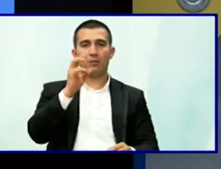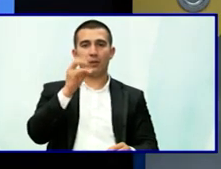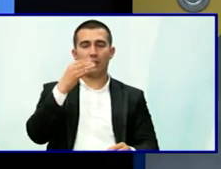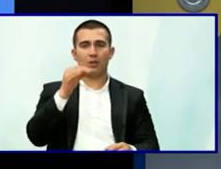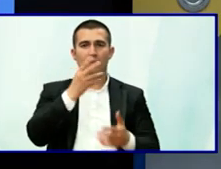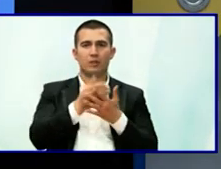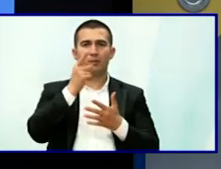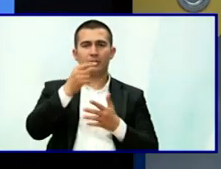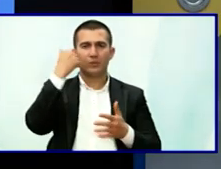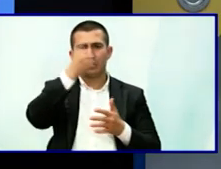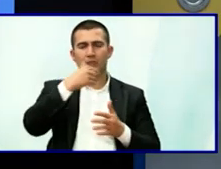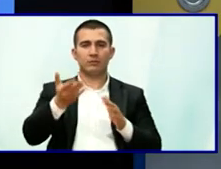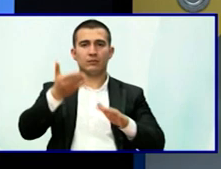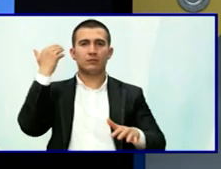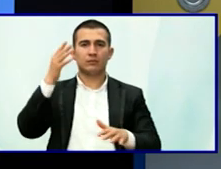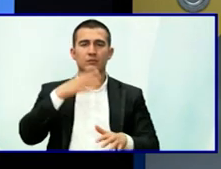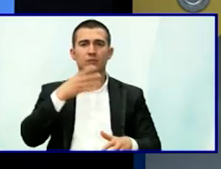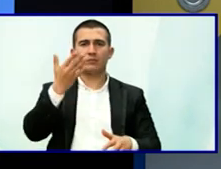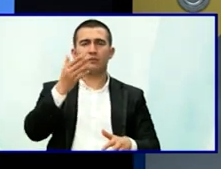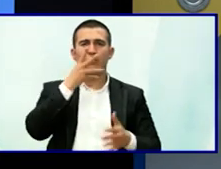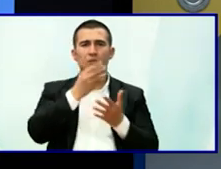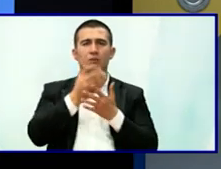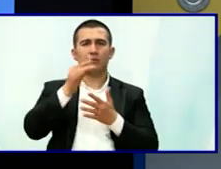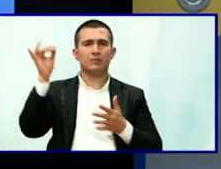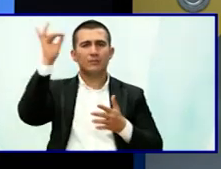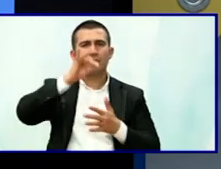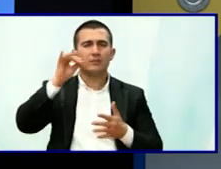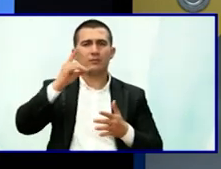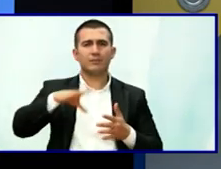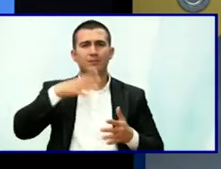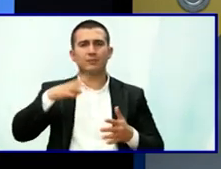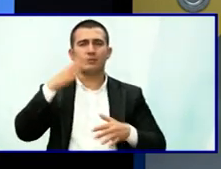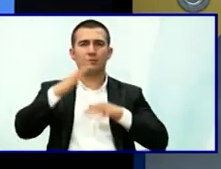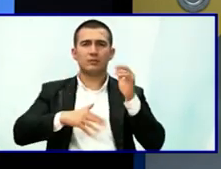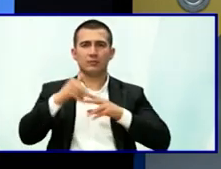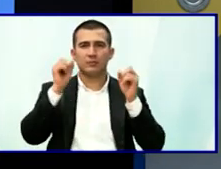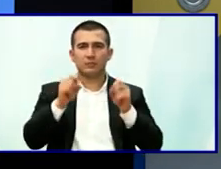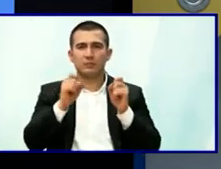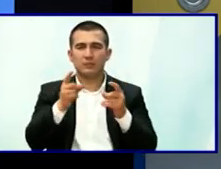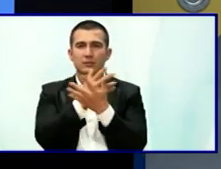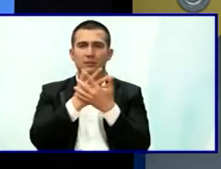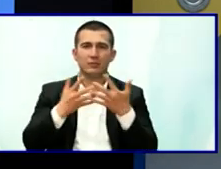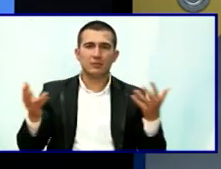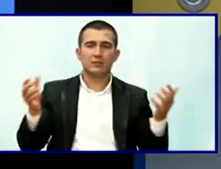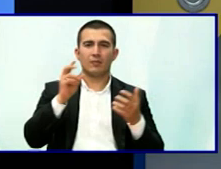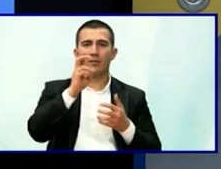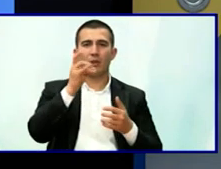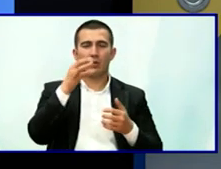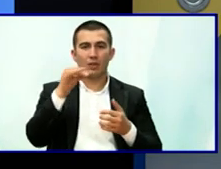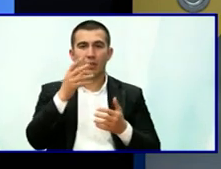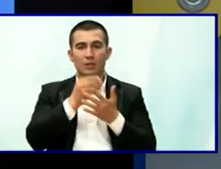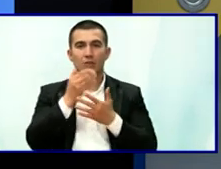yil oldingi kashfiyotlari bilan hali hamon dunyoni lol qoldirib kelayotgan Abu Rayhon